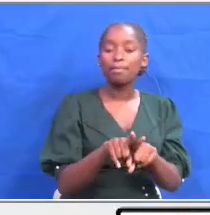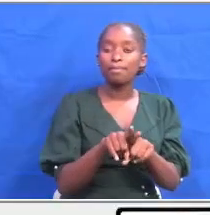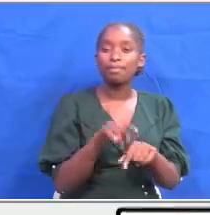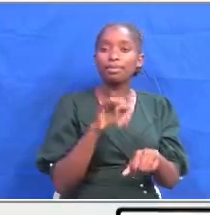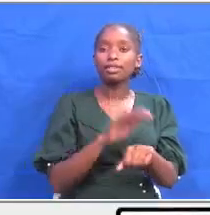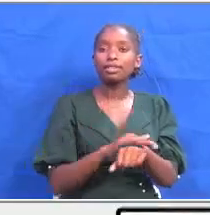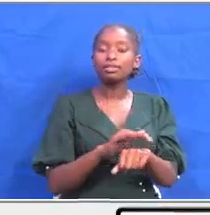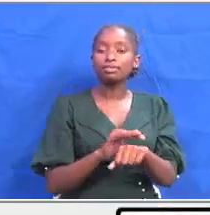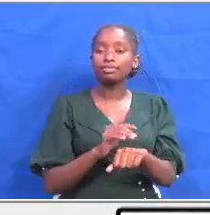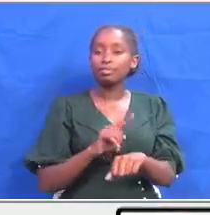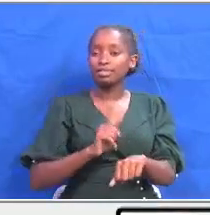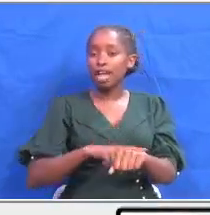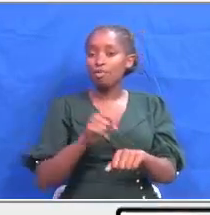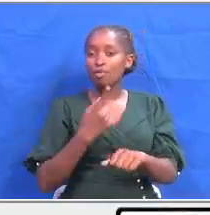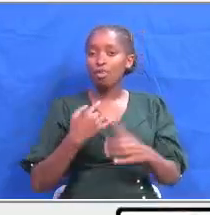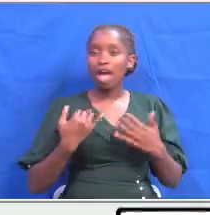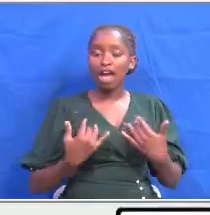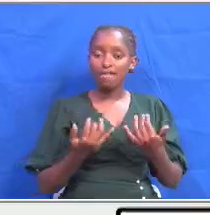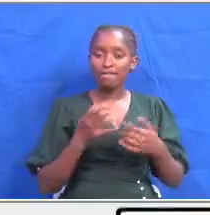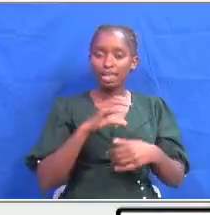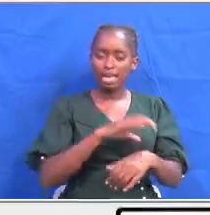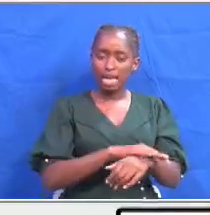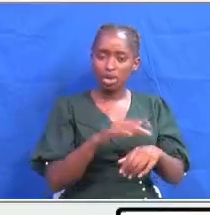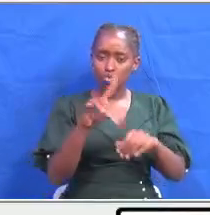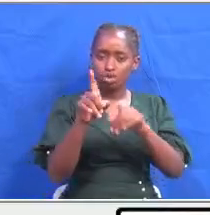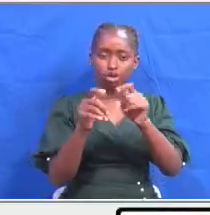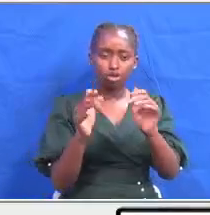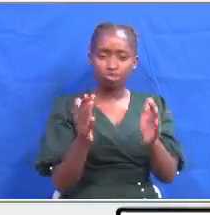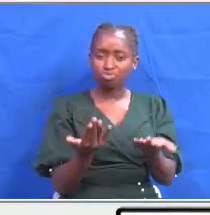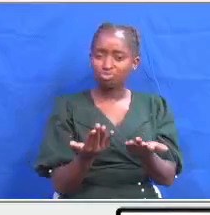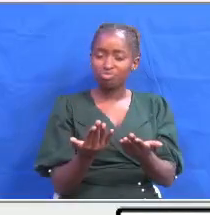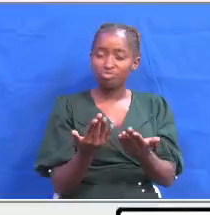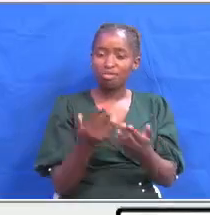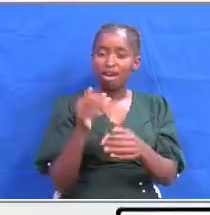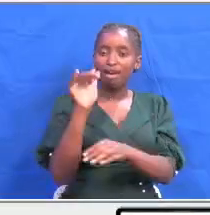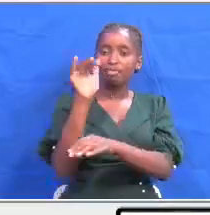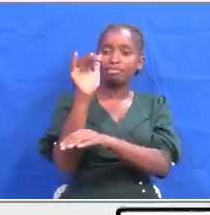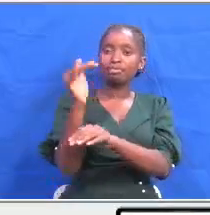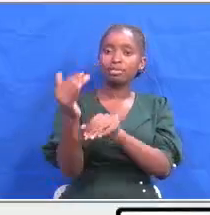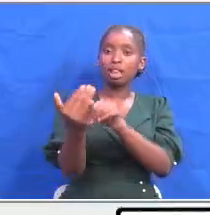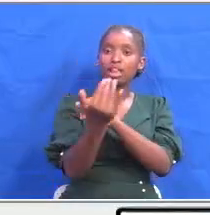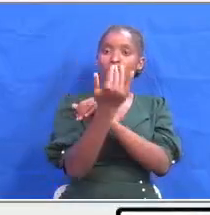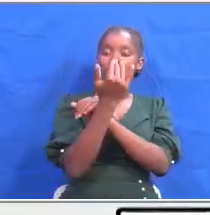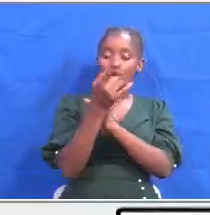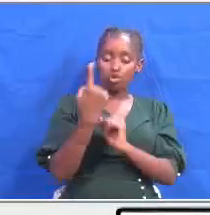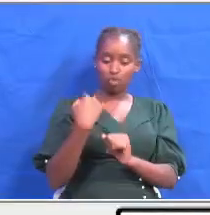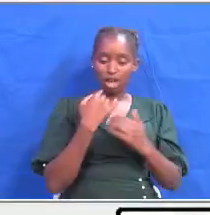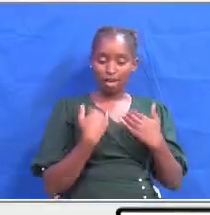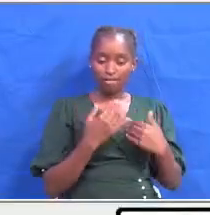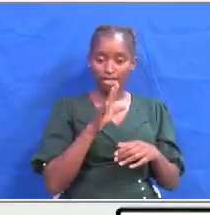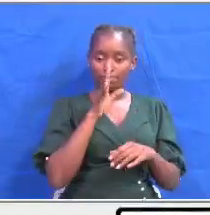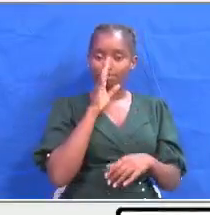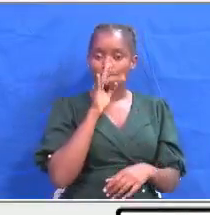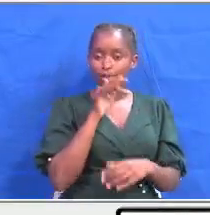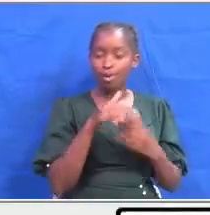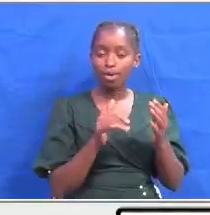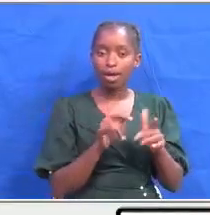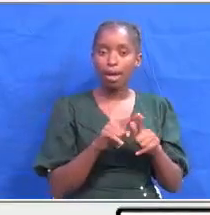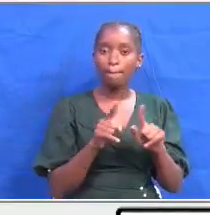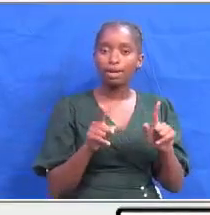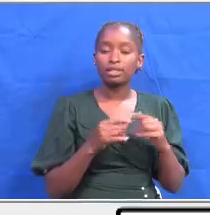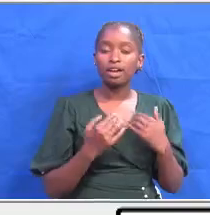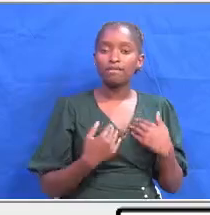hold 1 minute and ask yourself, because these are the issues. I mean, we are speaking all this, but I'm hoping in God's